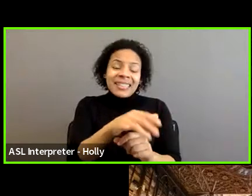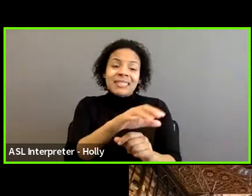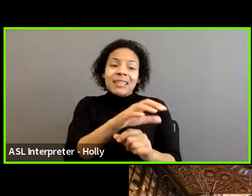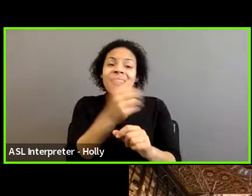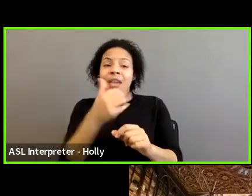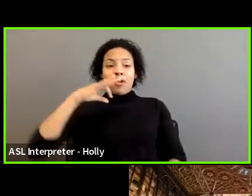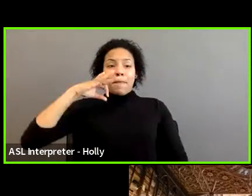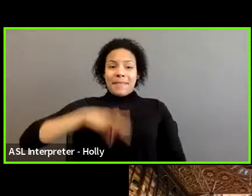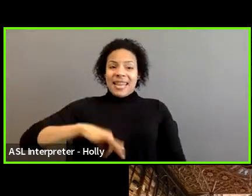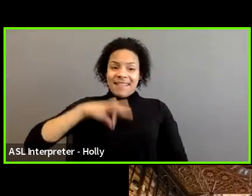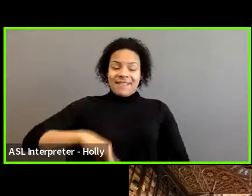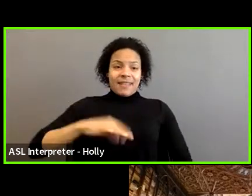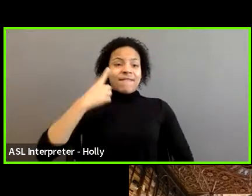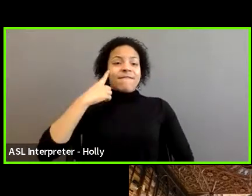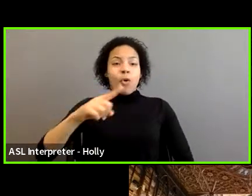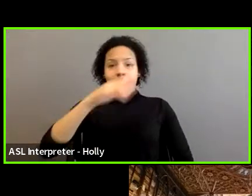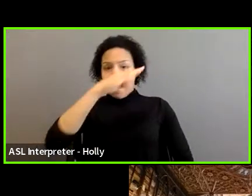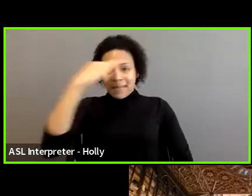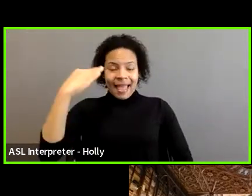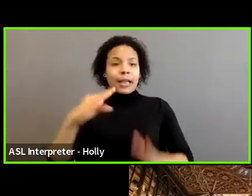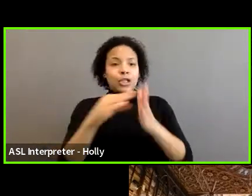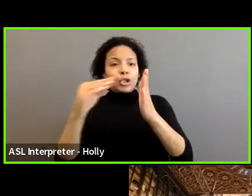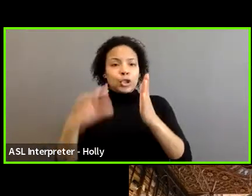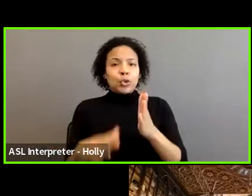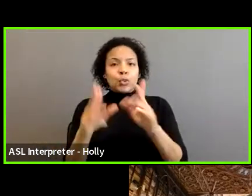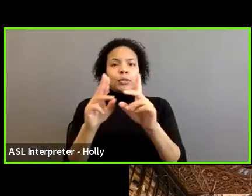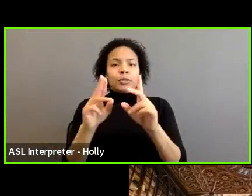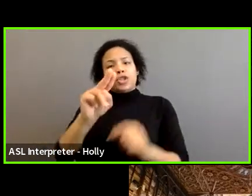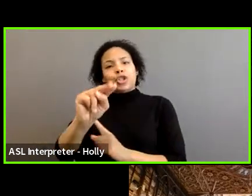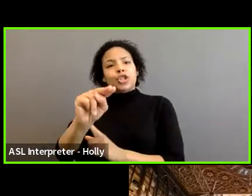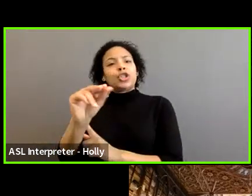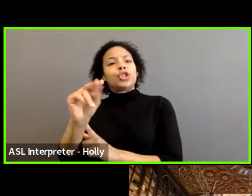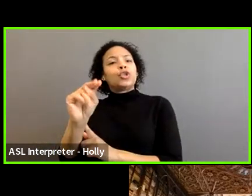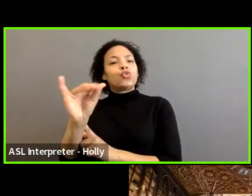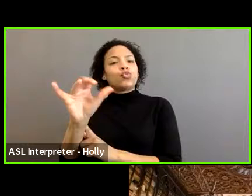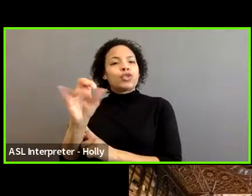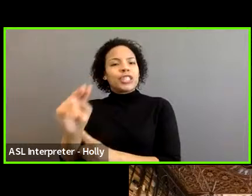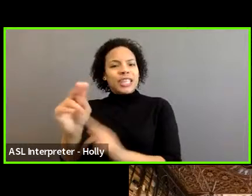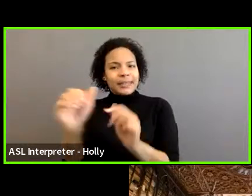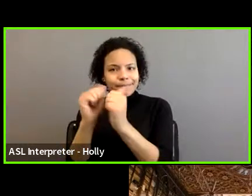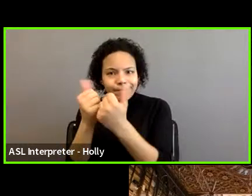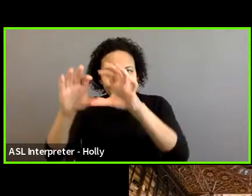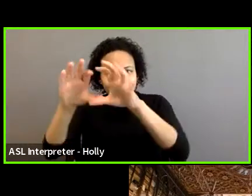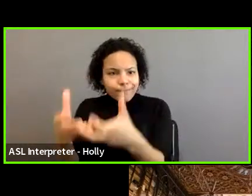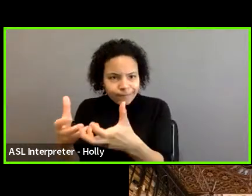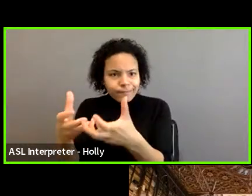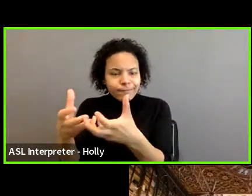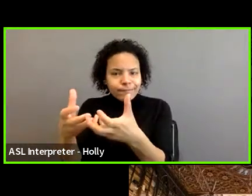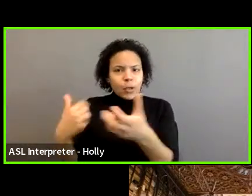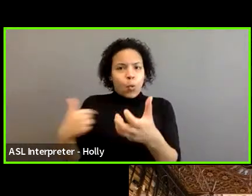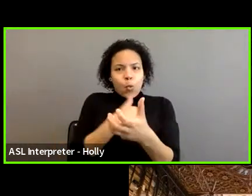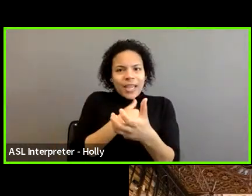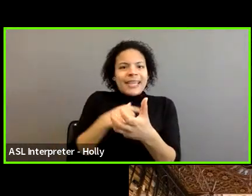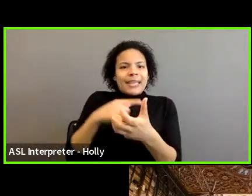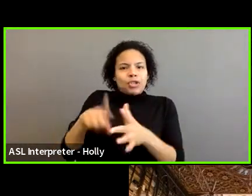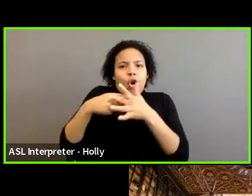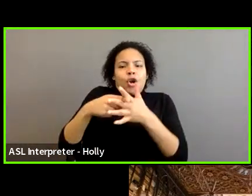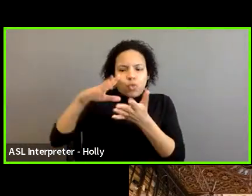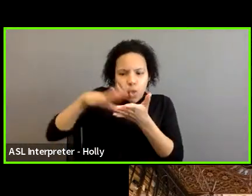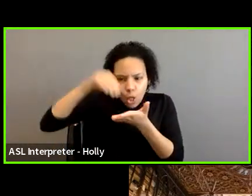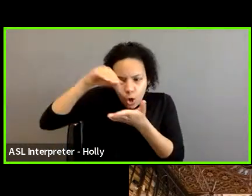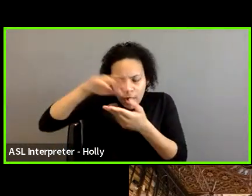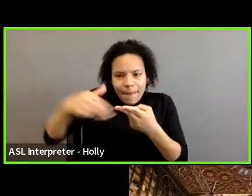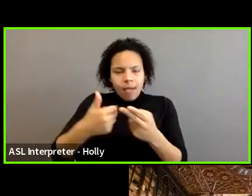student associations. We begin to learn and conceptualize our realities, who we are, our identities, right? And that's another